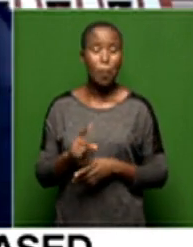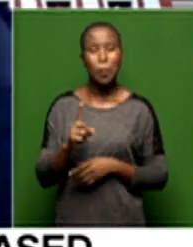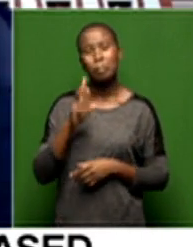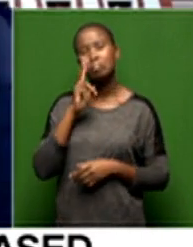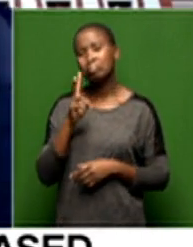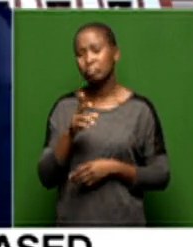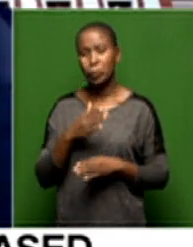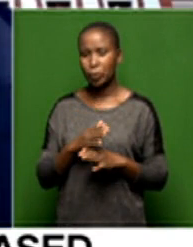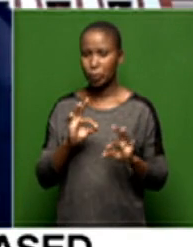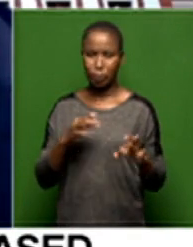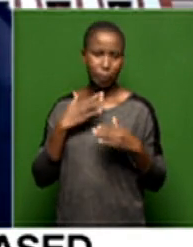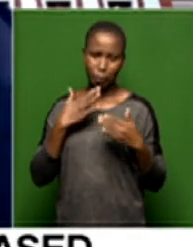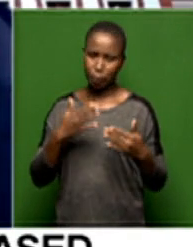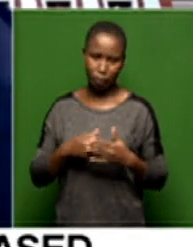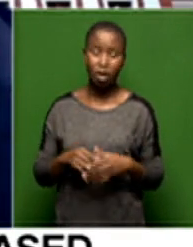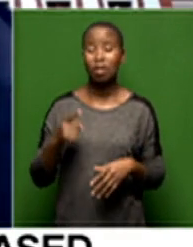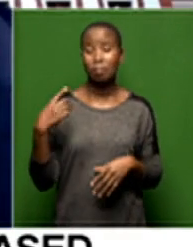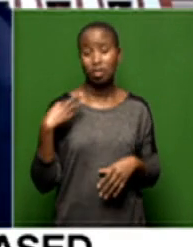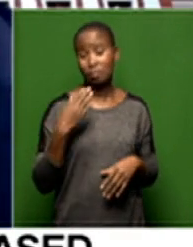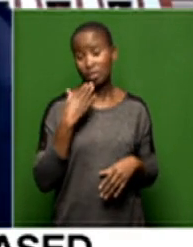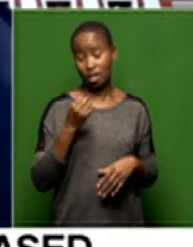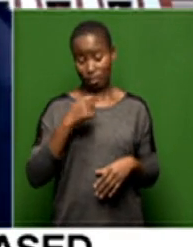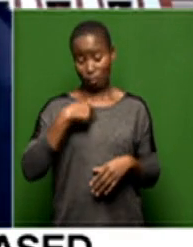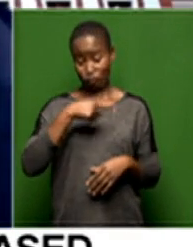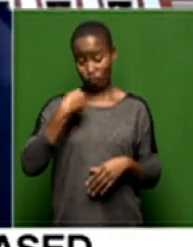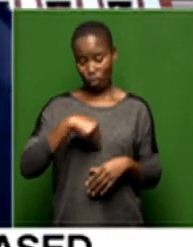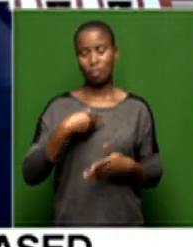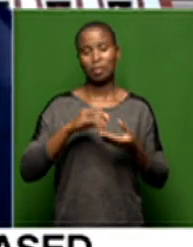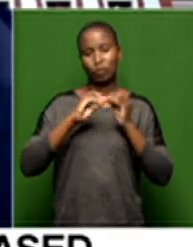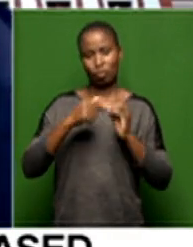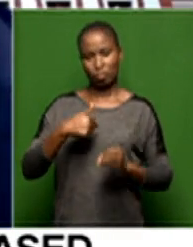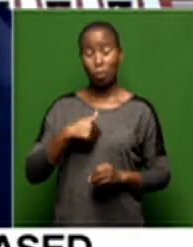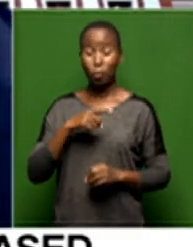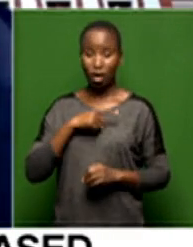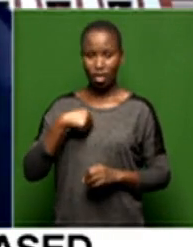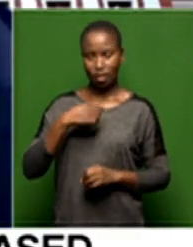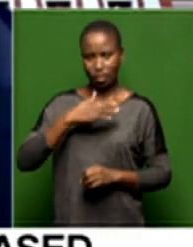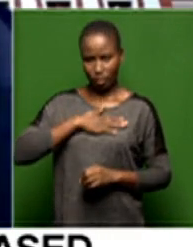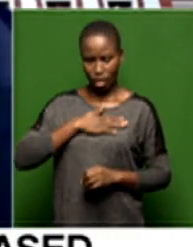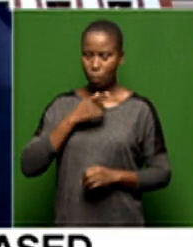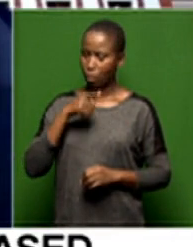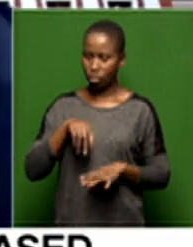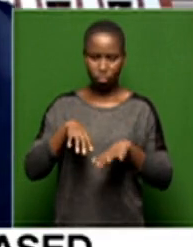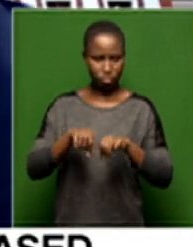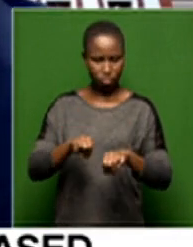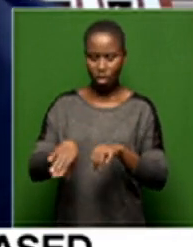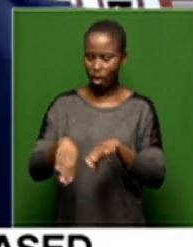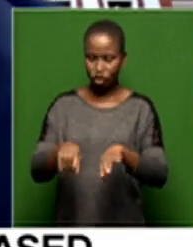the trick. And Minister, correct me if I'm wrong, but it seems that action has to be taken as opposed to just talk